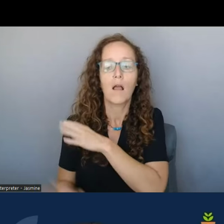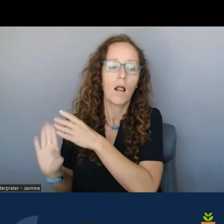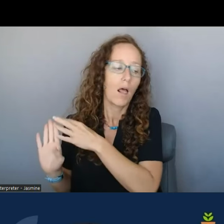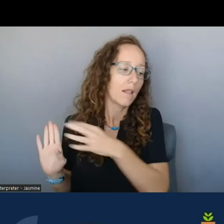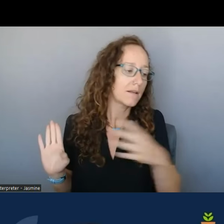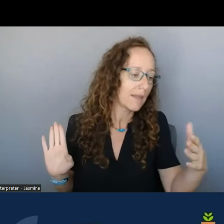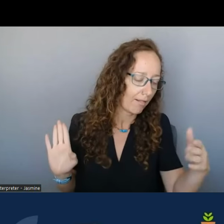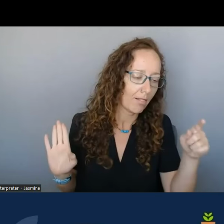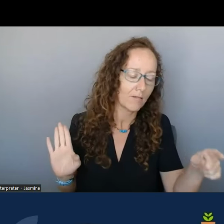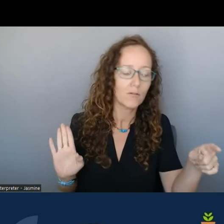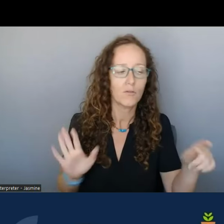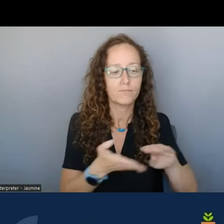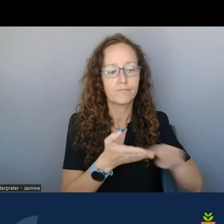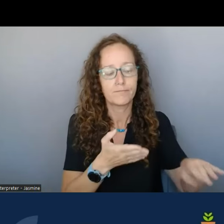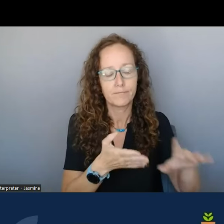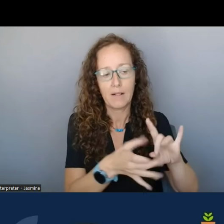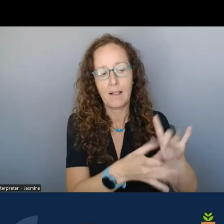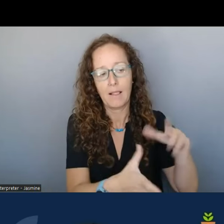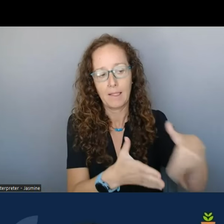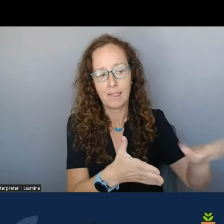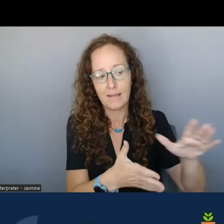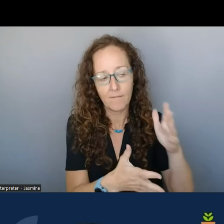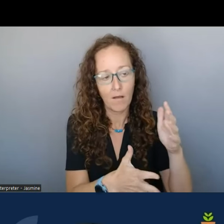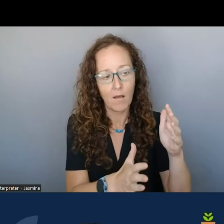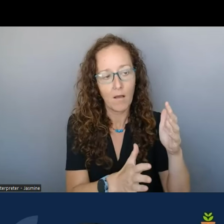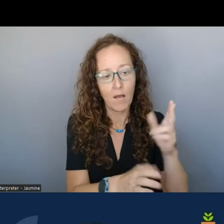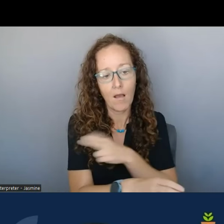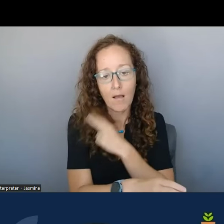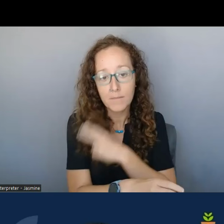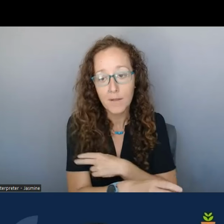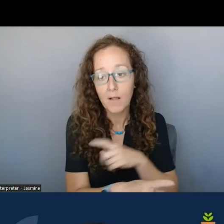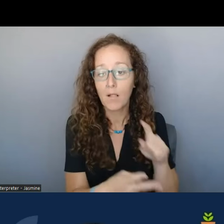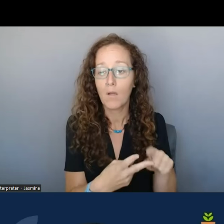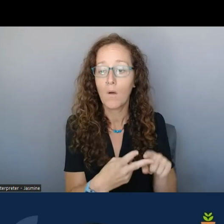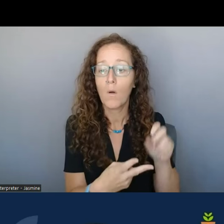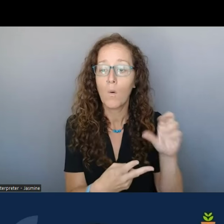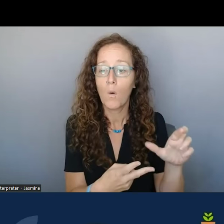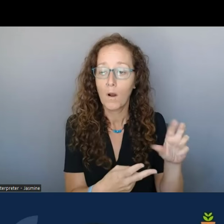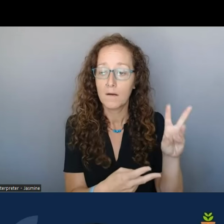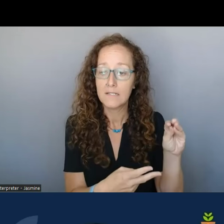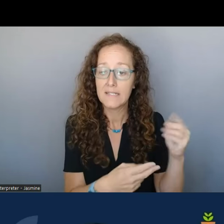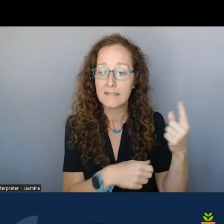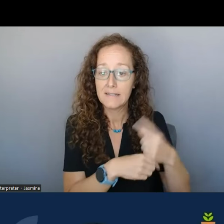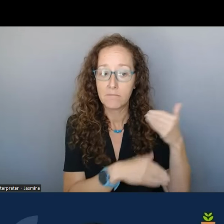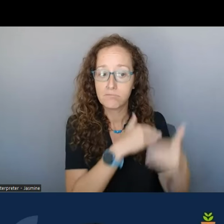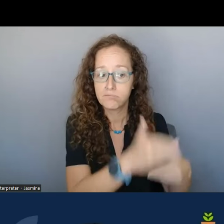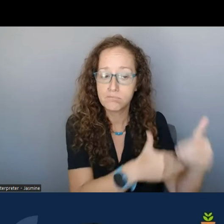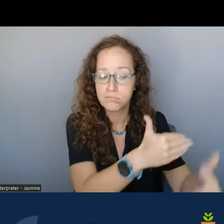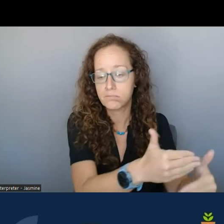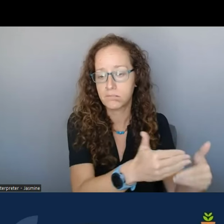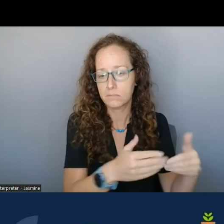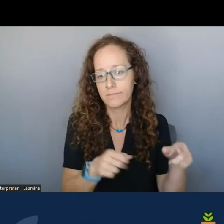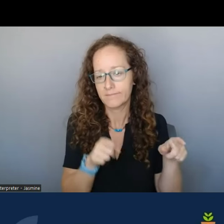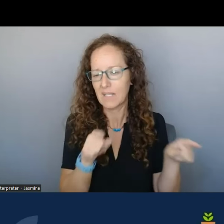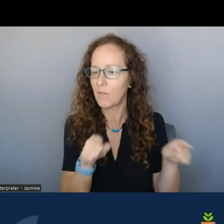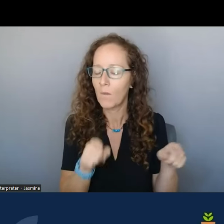days. So I'm going to share a scenario, which can be confusing, but hopefully you can follow along as best as you